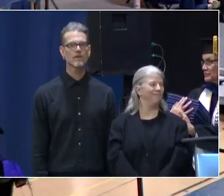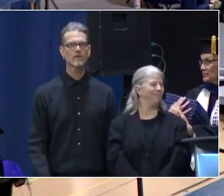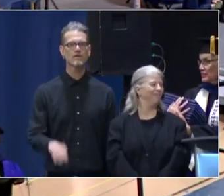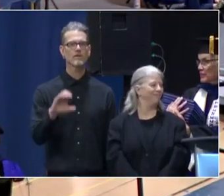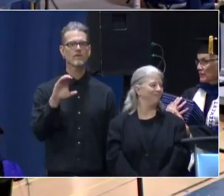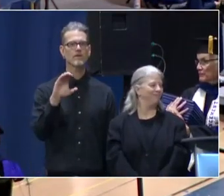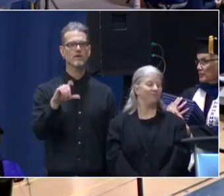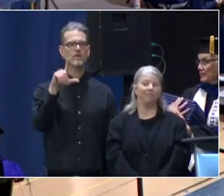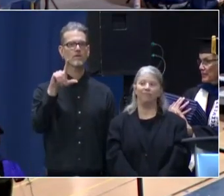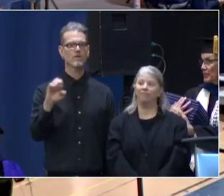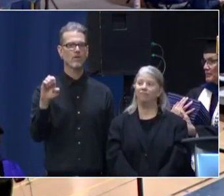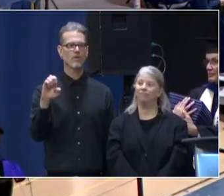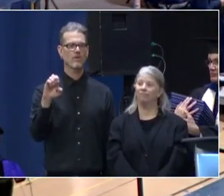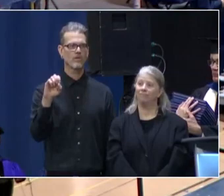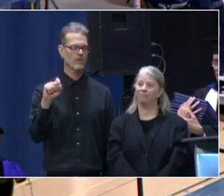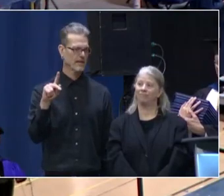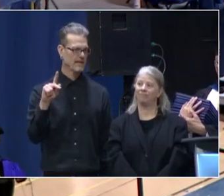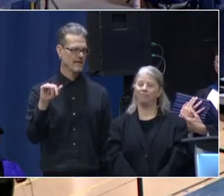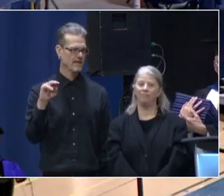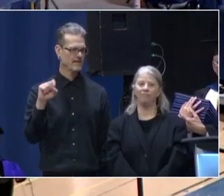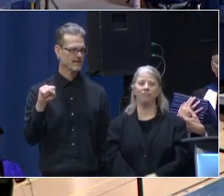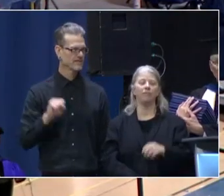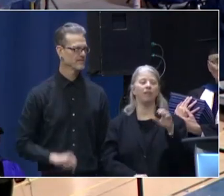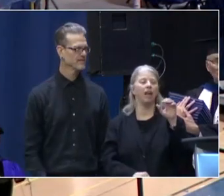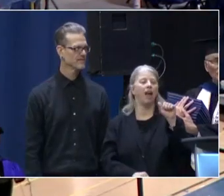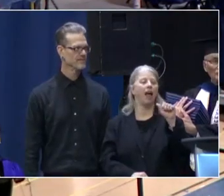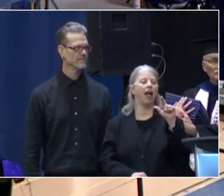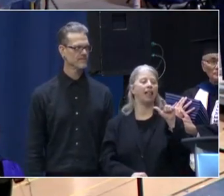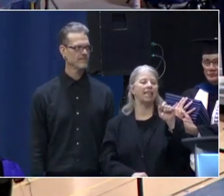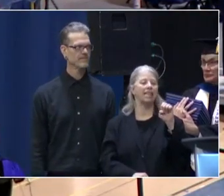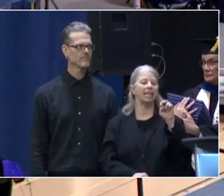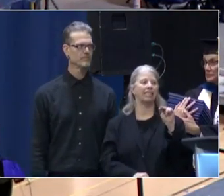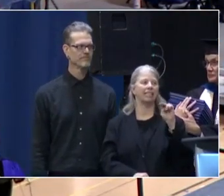Cole Geddes. Alexander Carrillo.